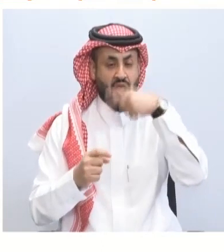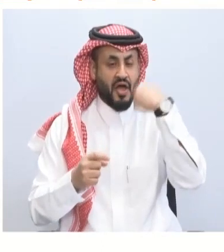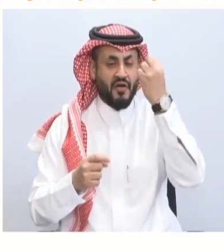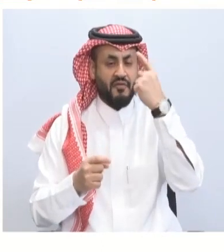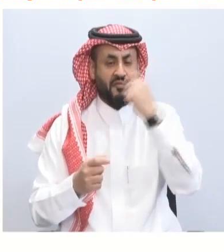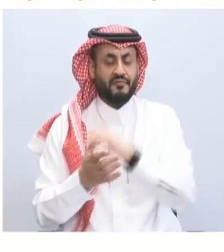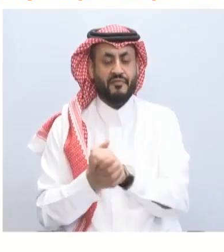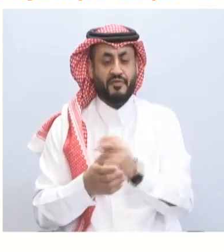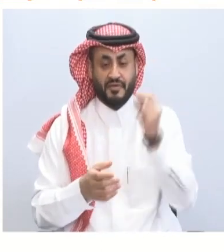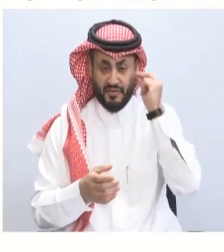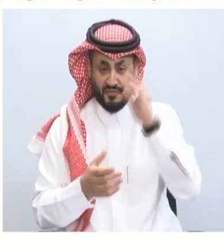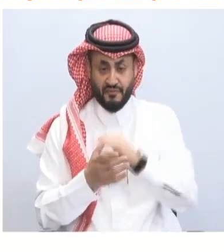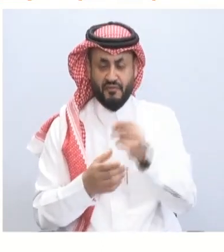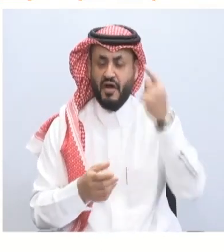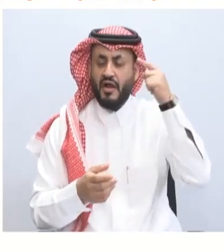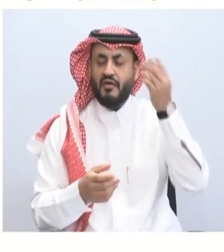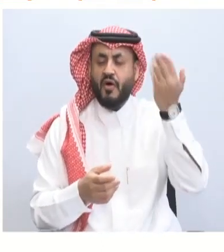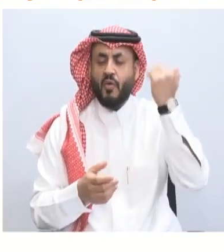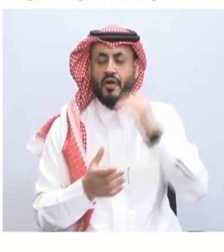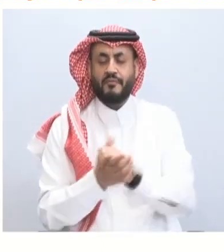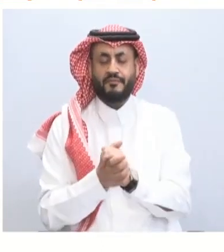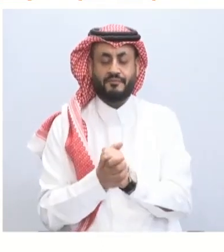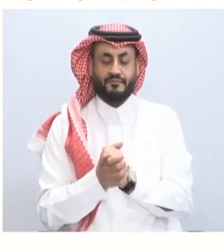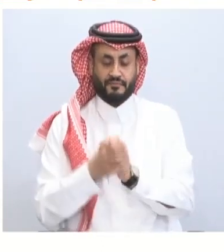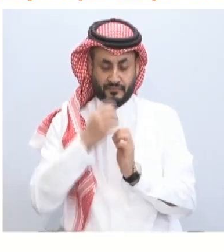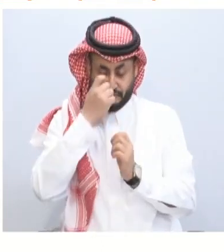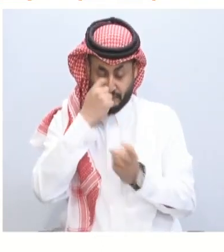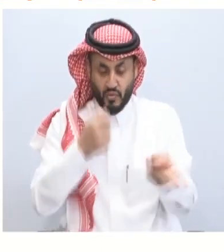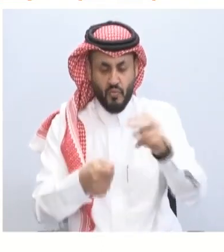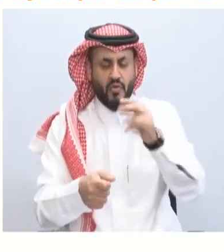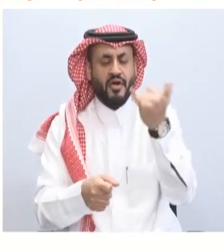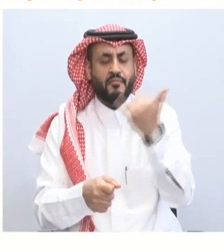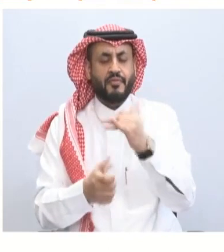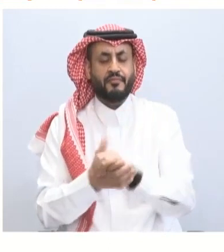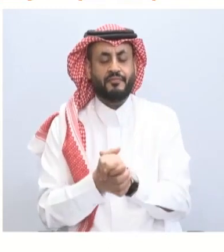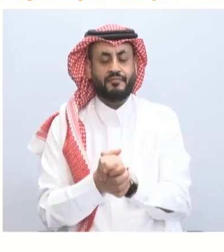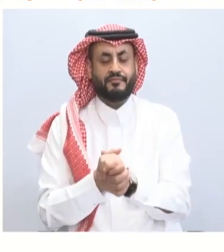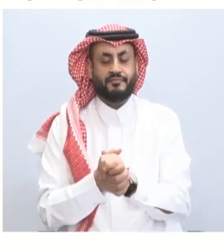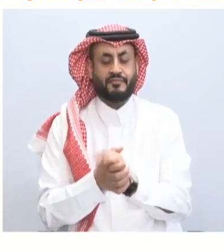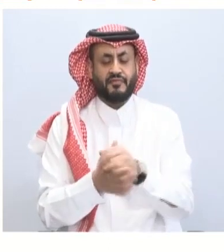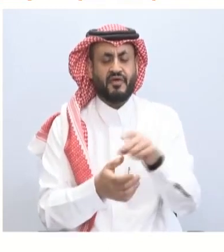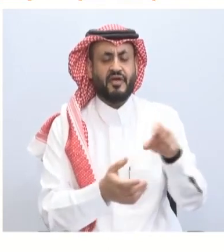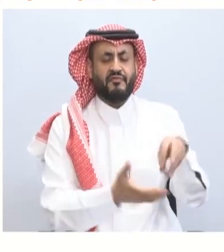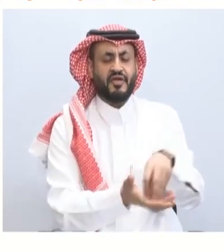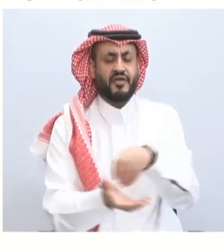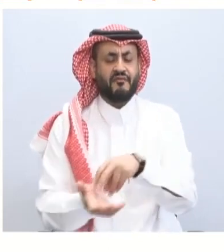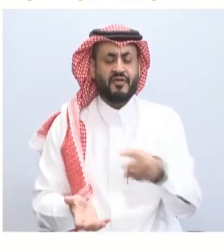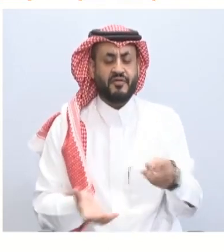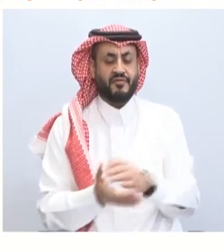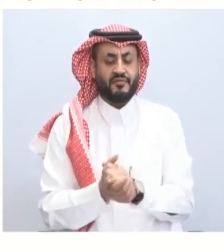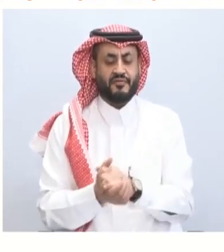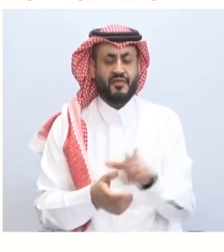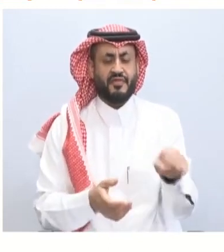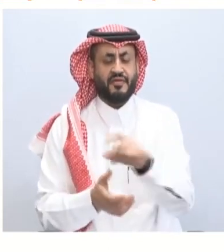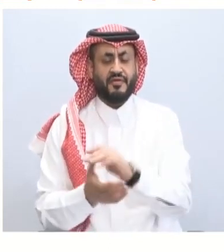things if they could not recall words and so on. More importantly, their peers from other countries routinely resorted to the